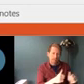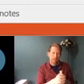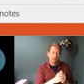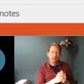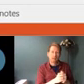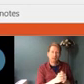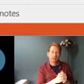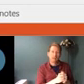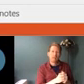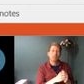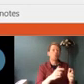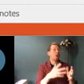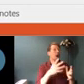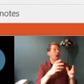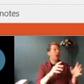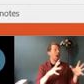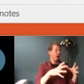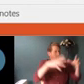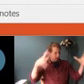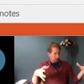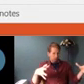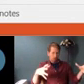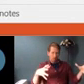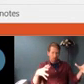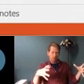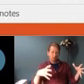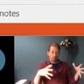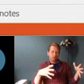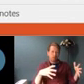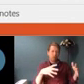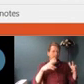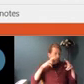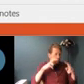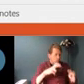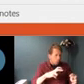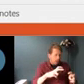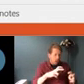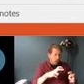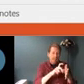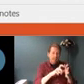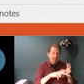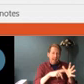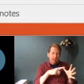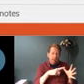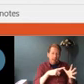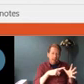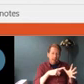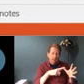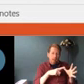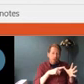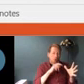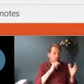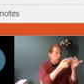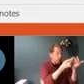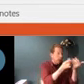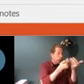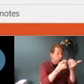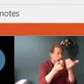amplified markers, and in a classical routine DNA analysis workflow, these are separated by